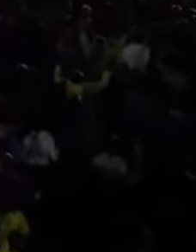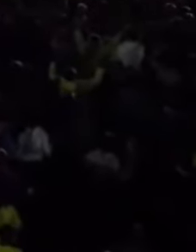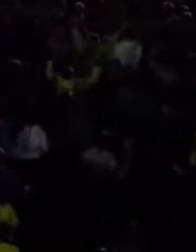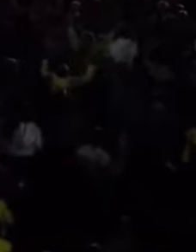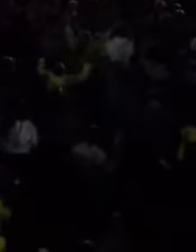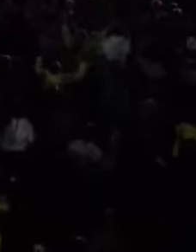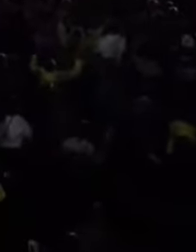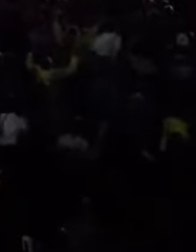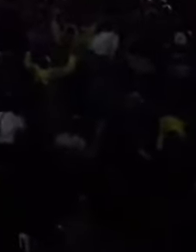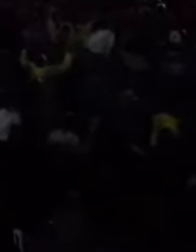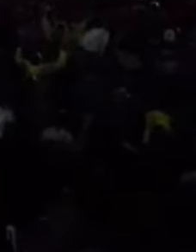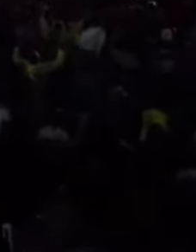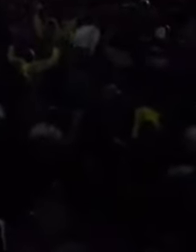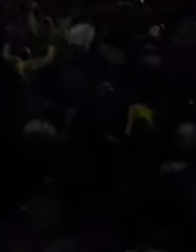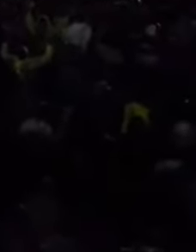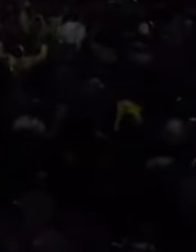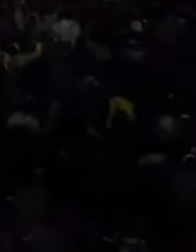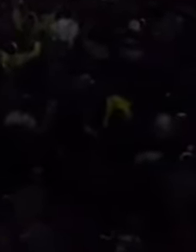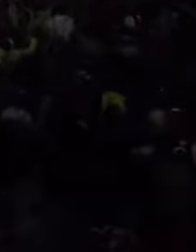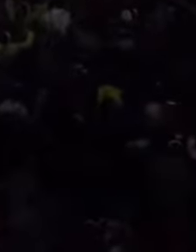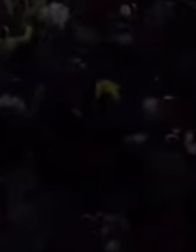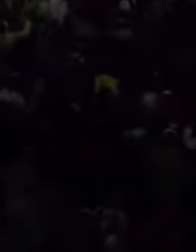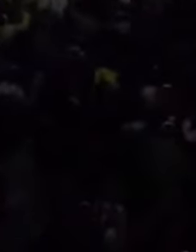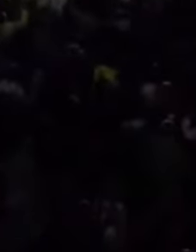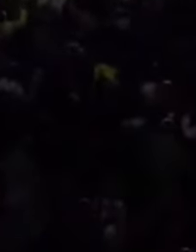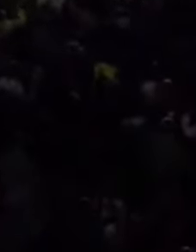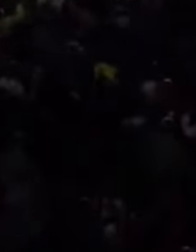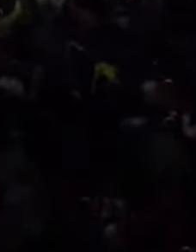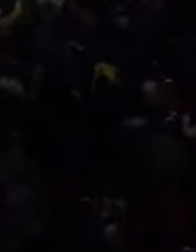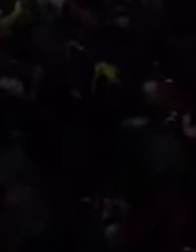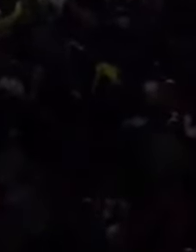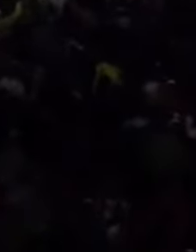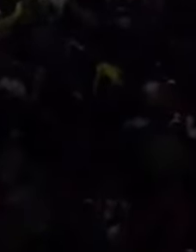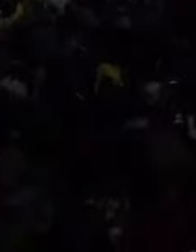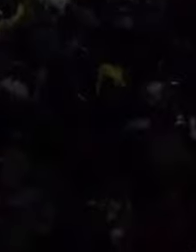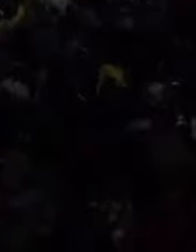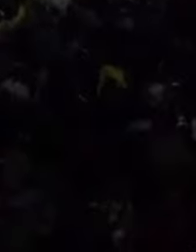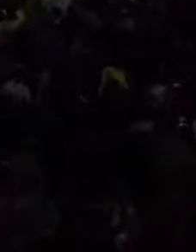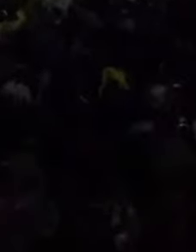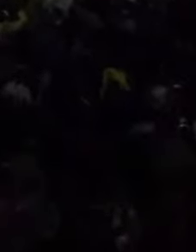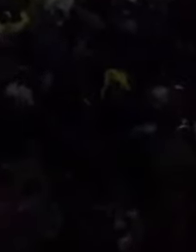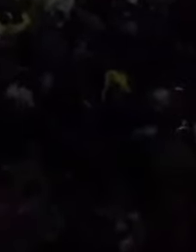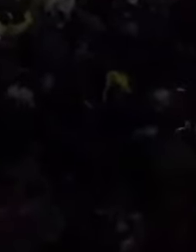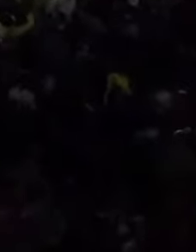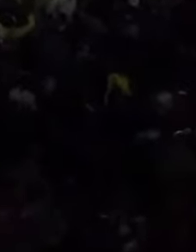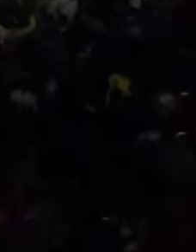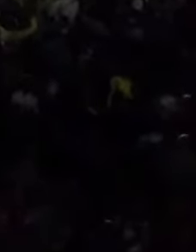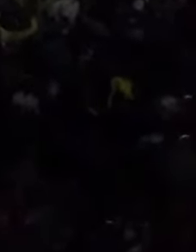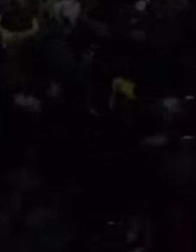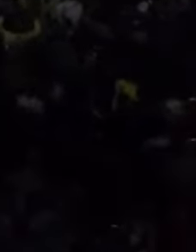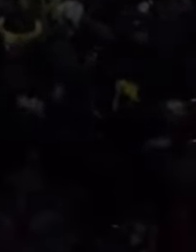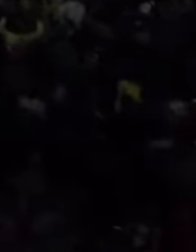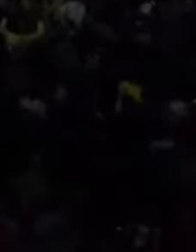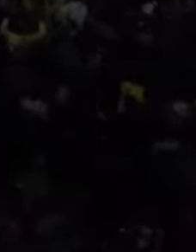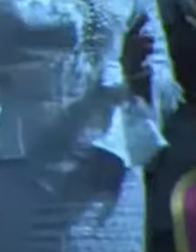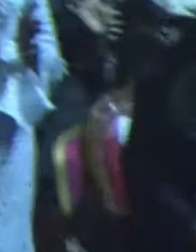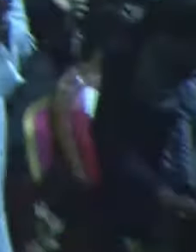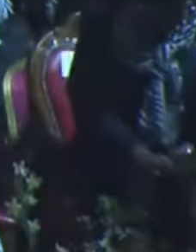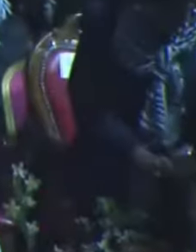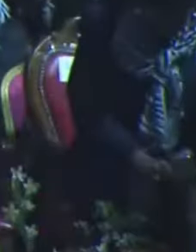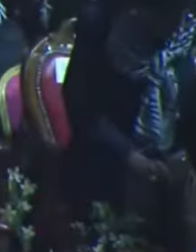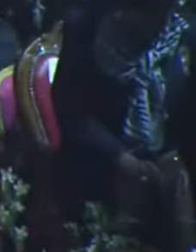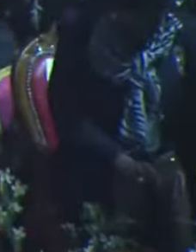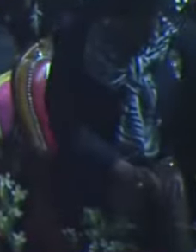my mind my mind my body my body my all my all you are my